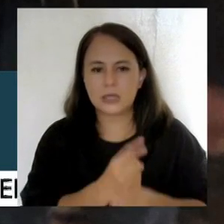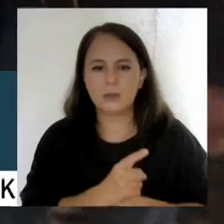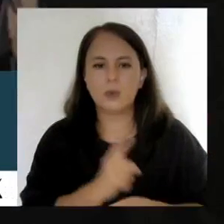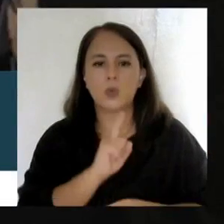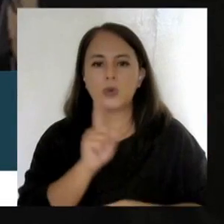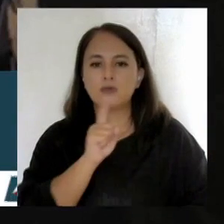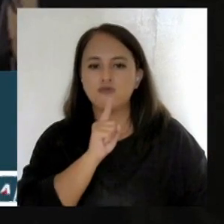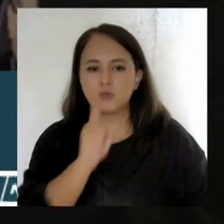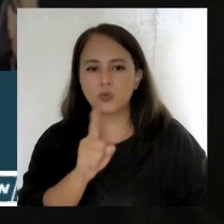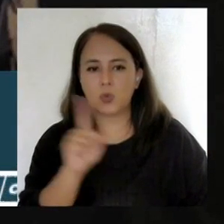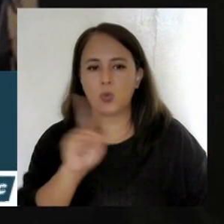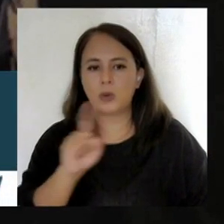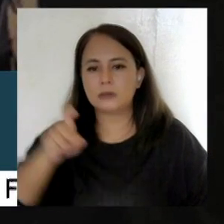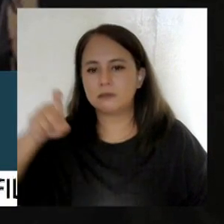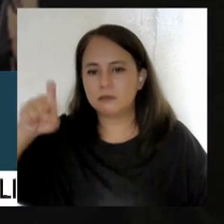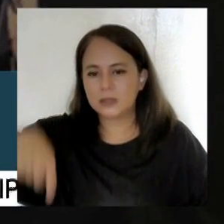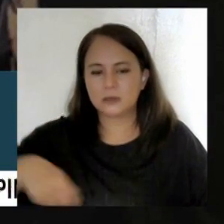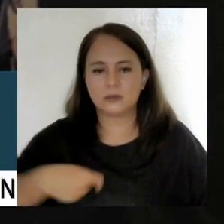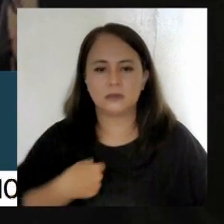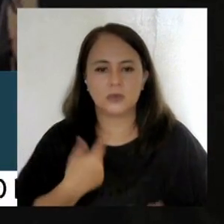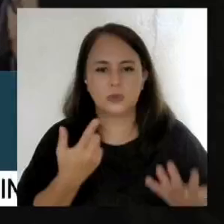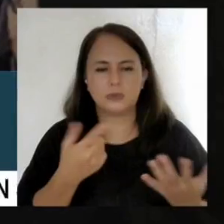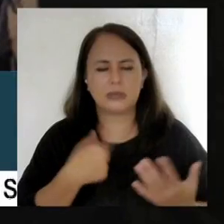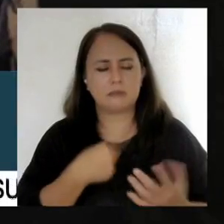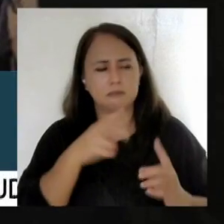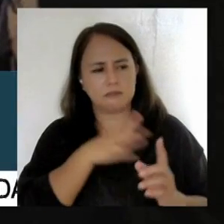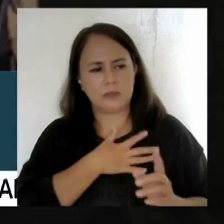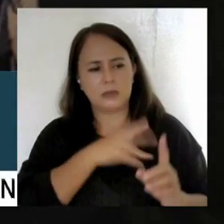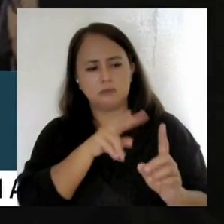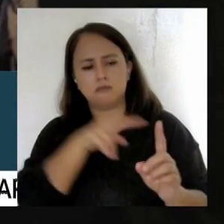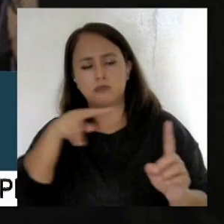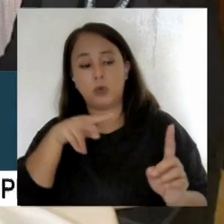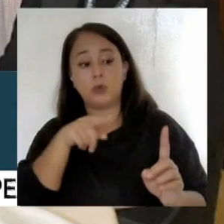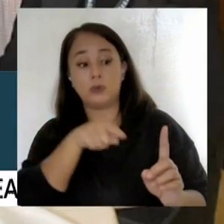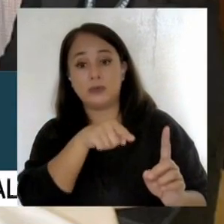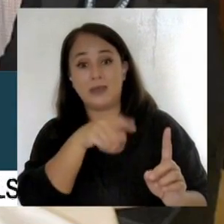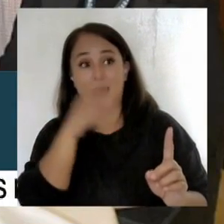So, the way I see the president,